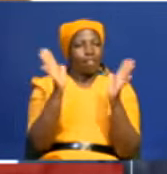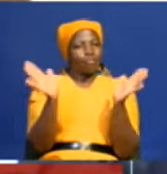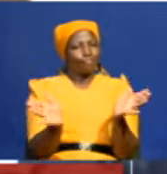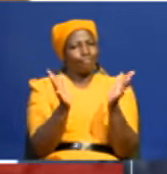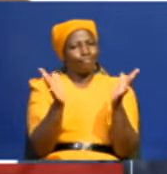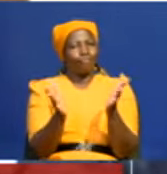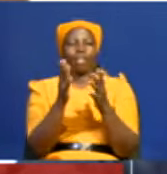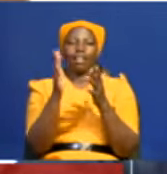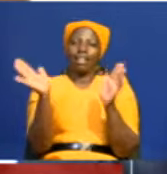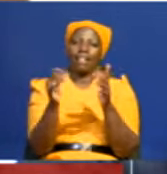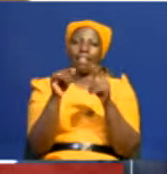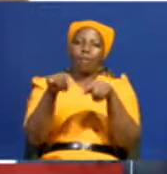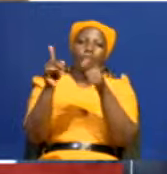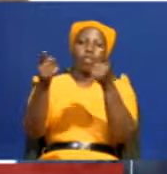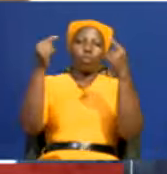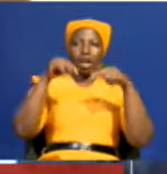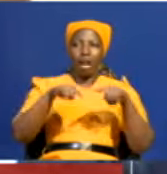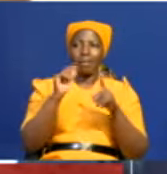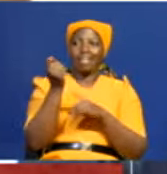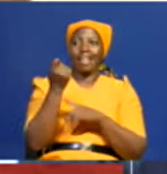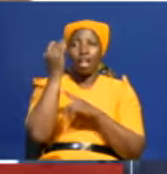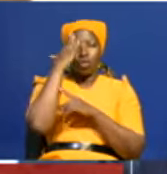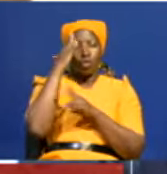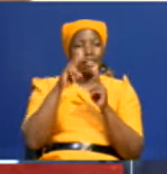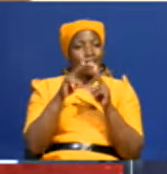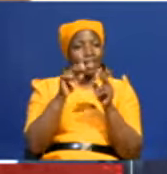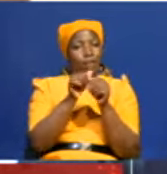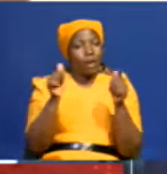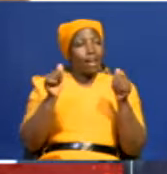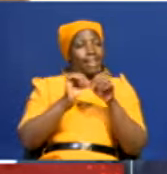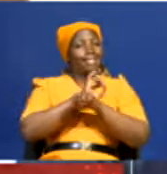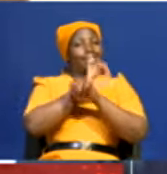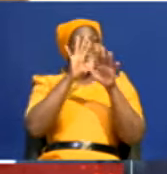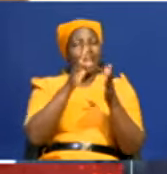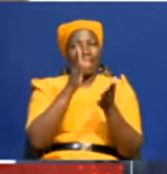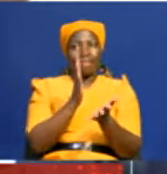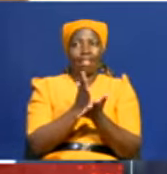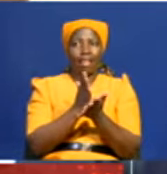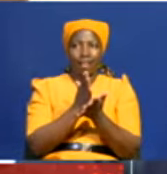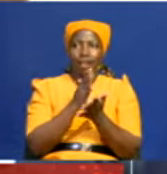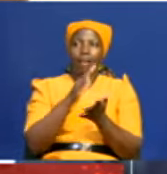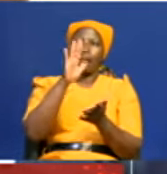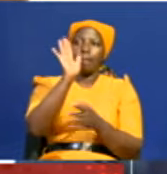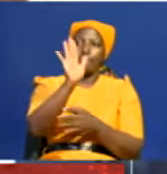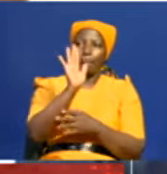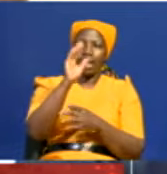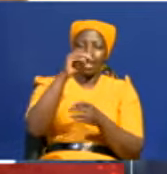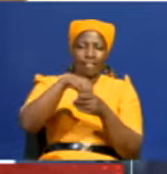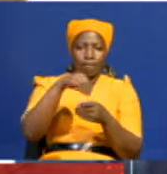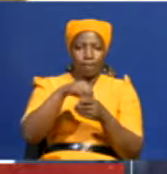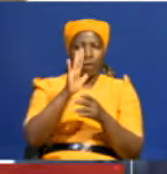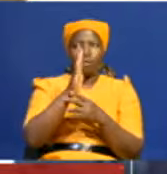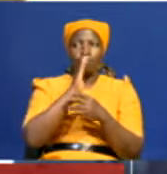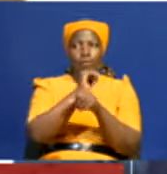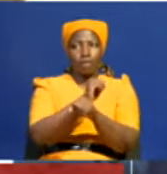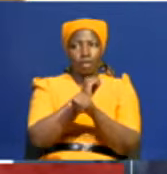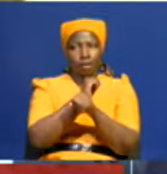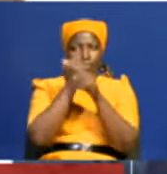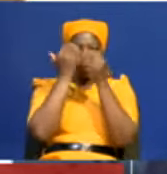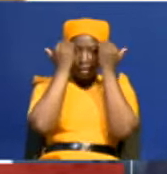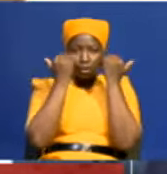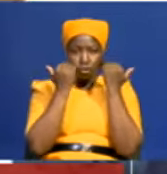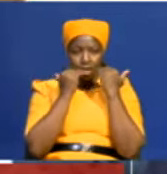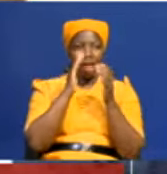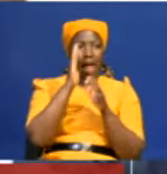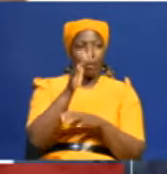come to Kenya, knowing too well and for certainty that their investment will be protected by the judiciary, that they shall not fall